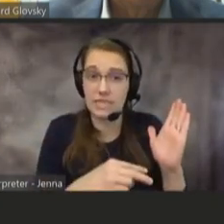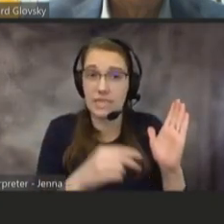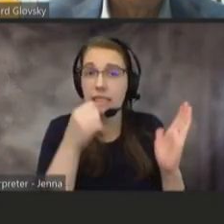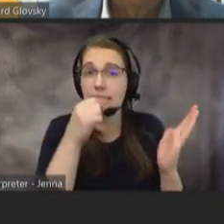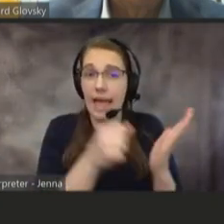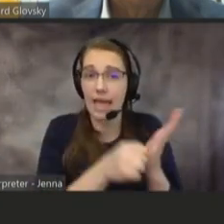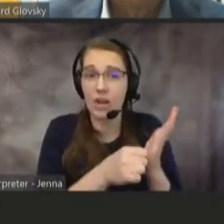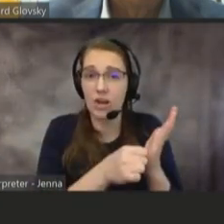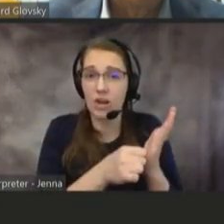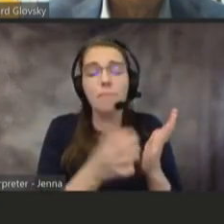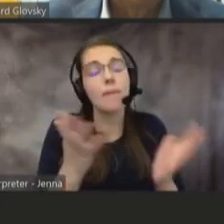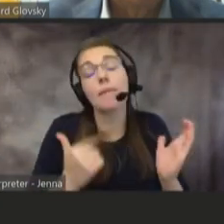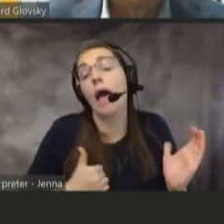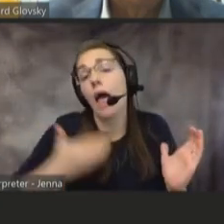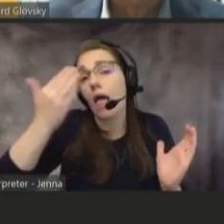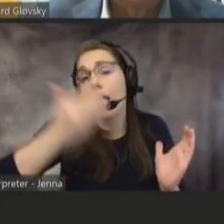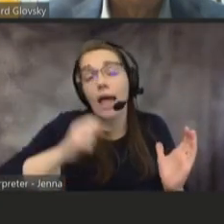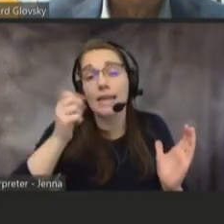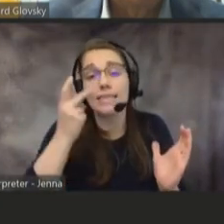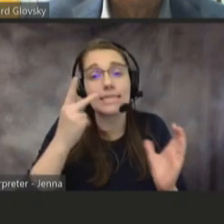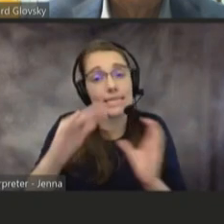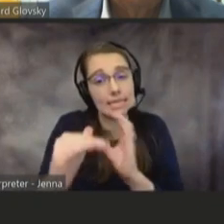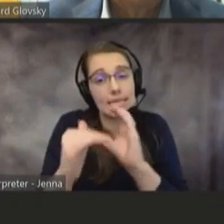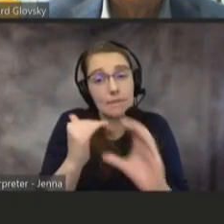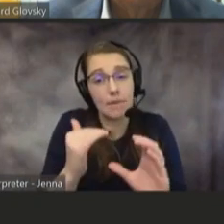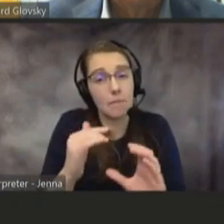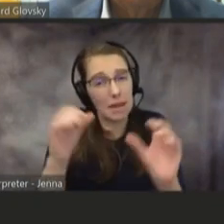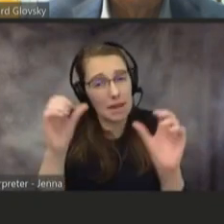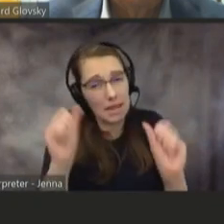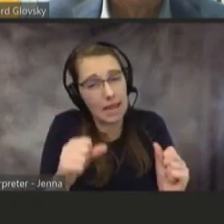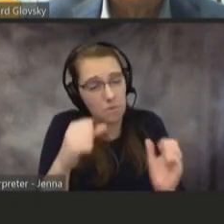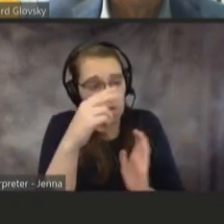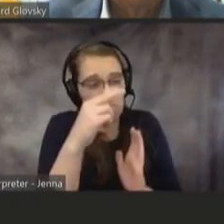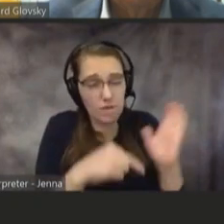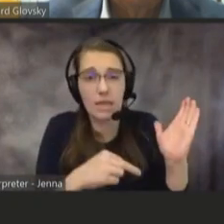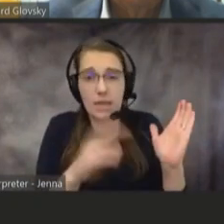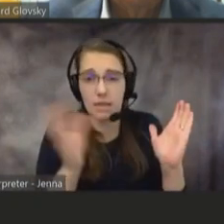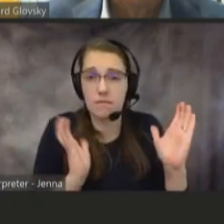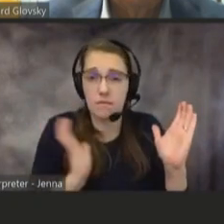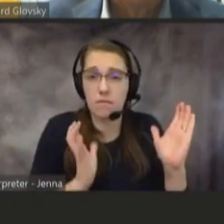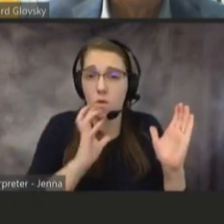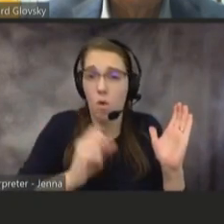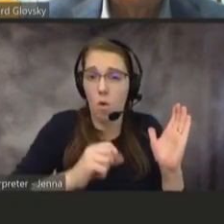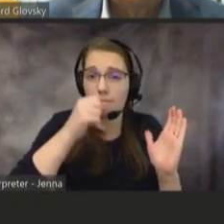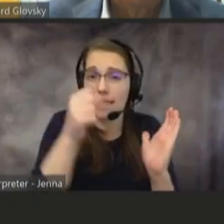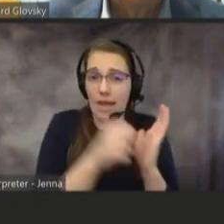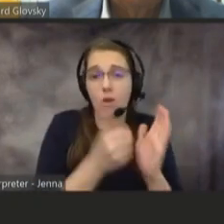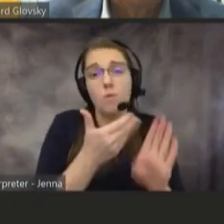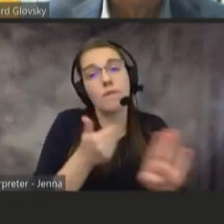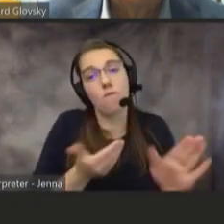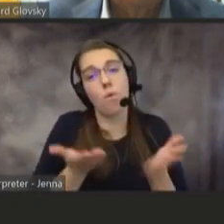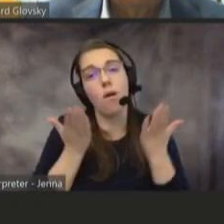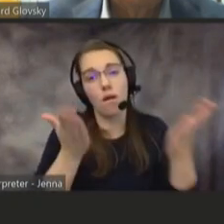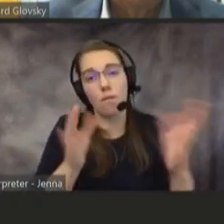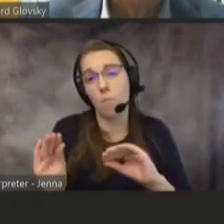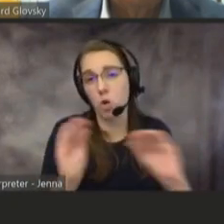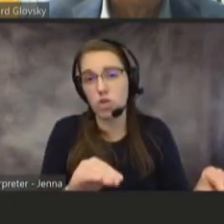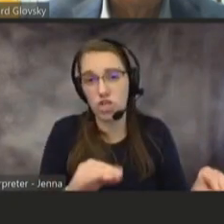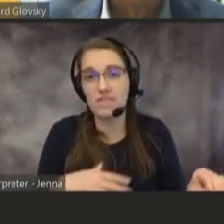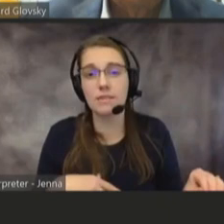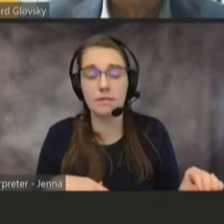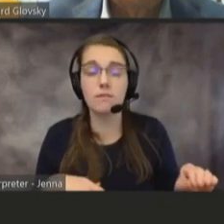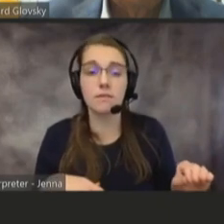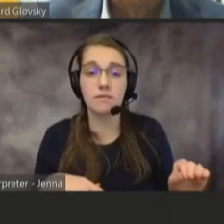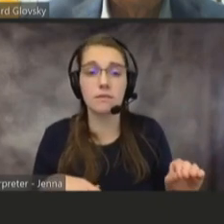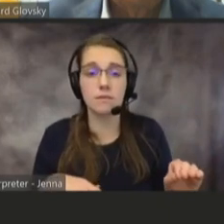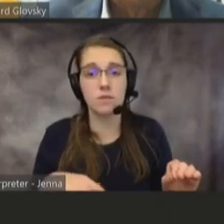were emailed and I missed them? I apologize, but would it be possible to see before we make a motion or to redistribute